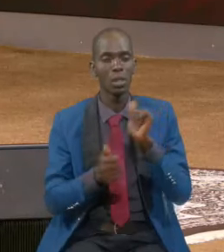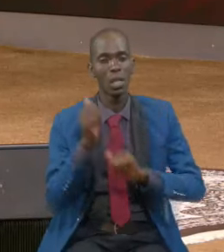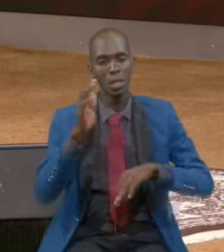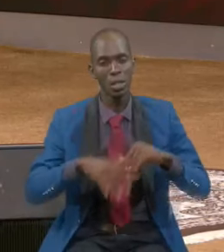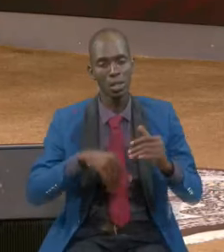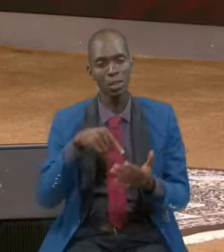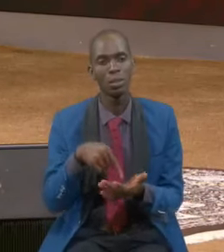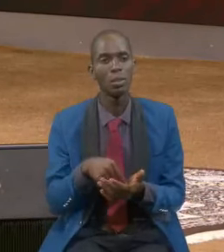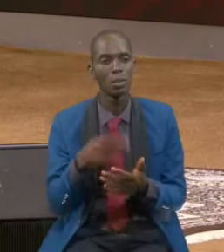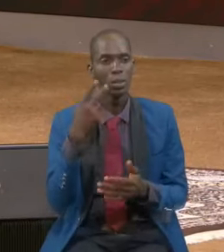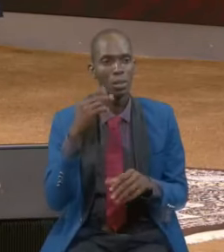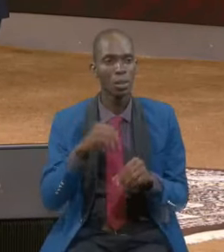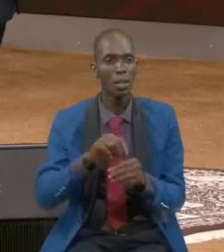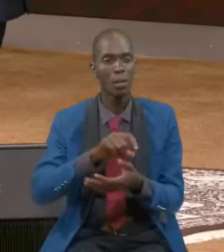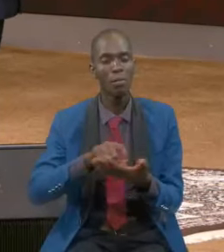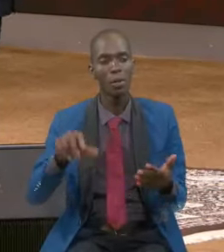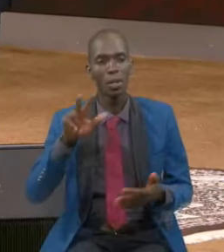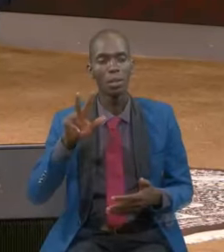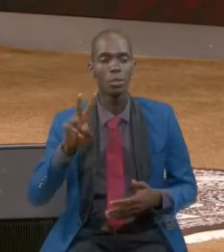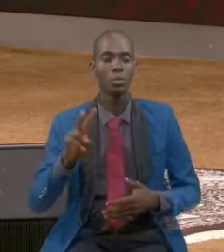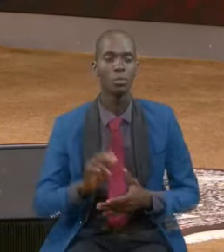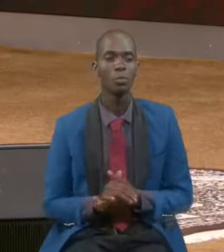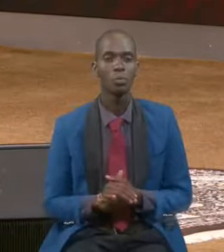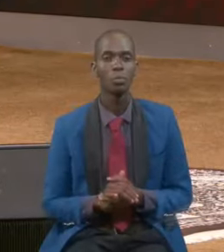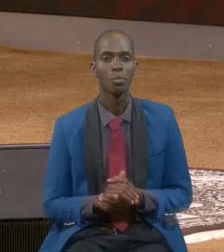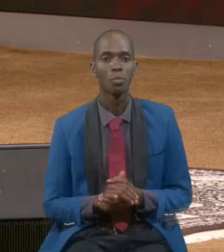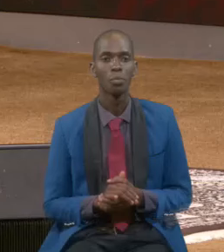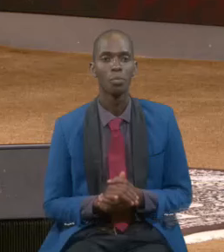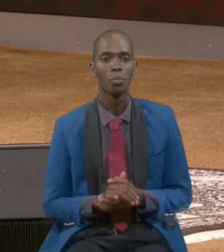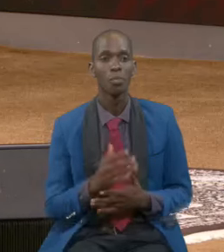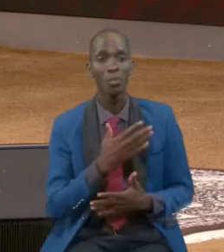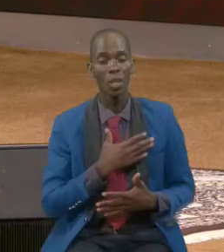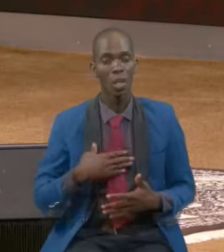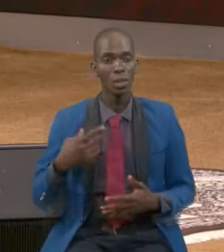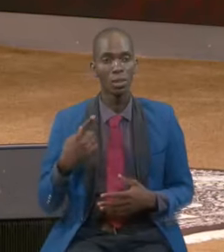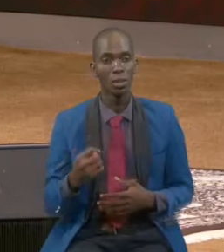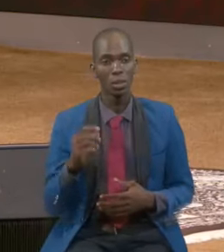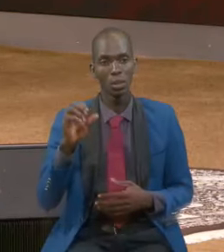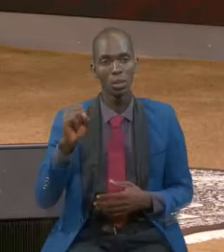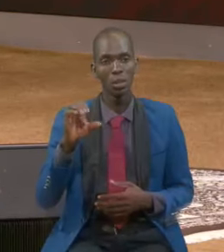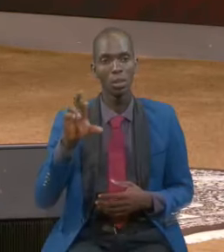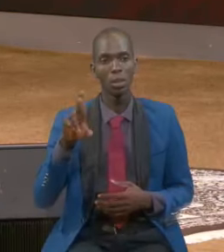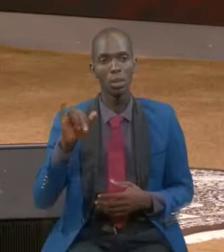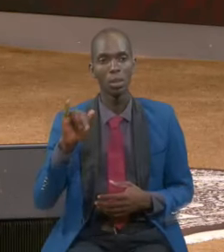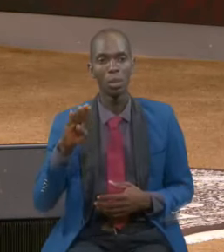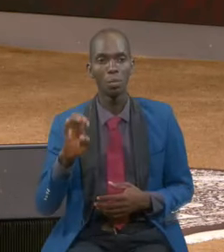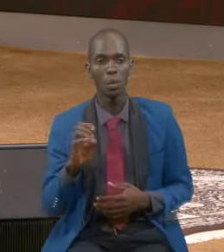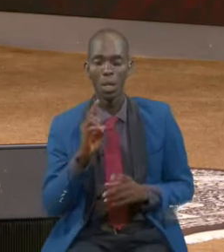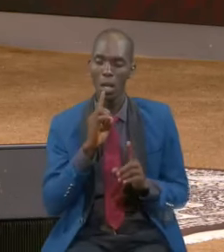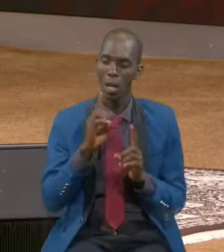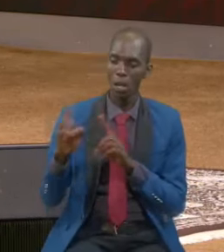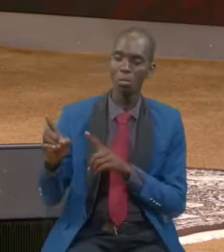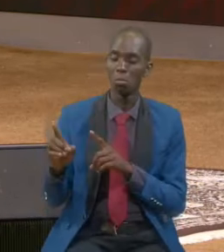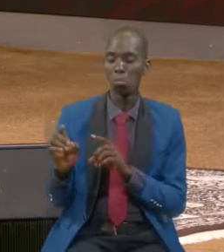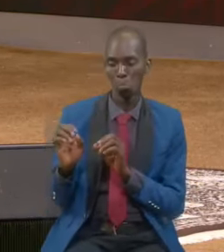than this. Verse 32. In verse 32, and the scribe said unto him,